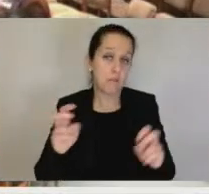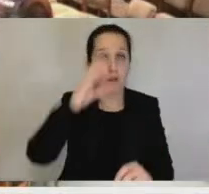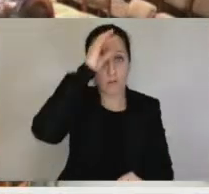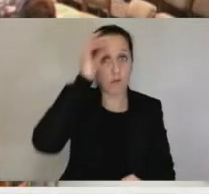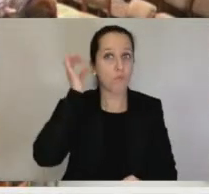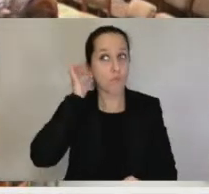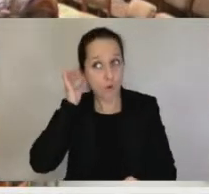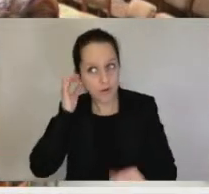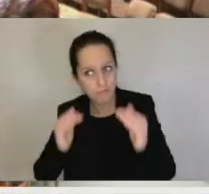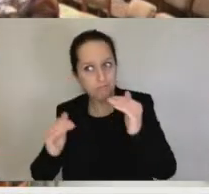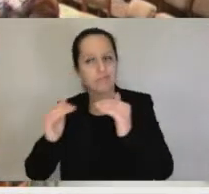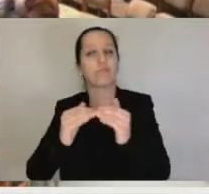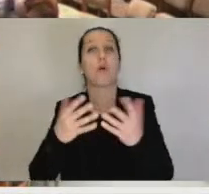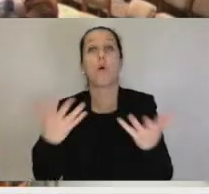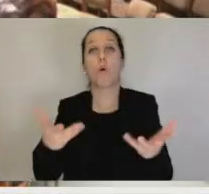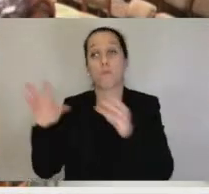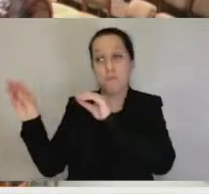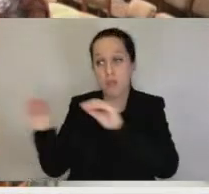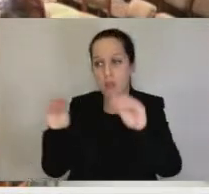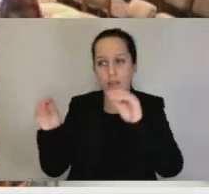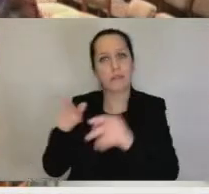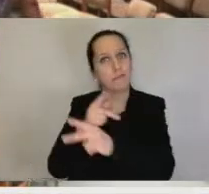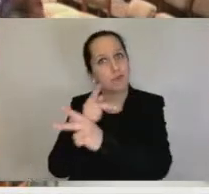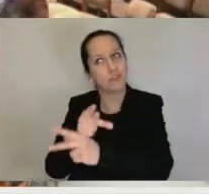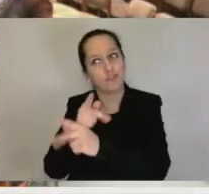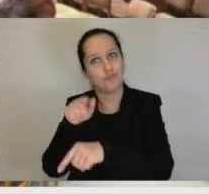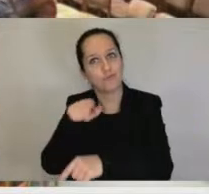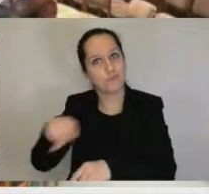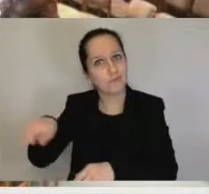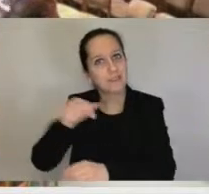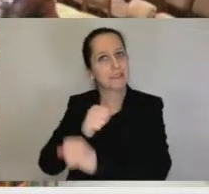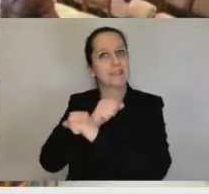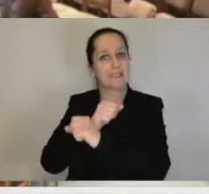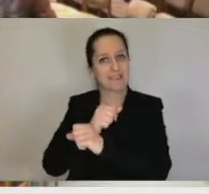and the situation of migrants.